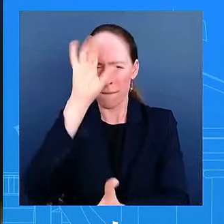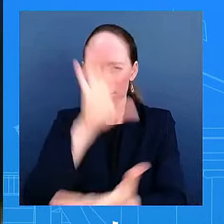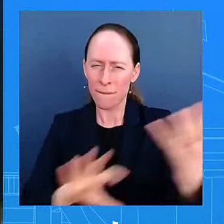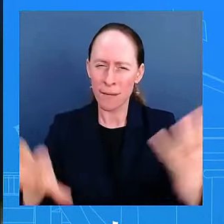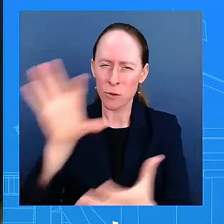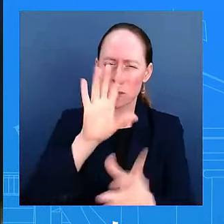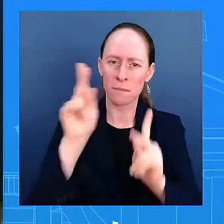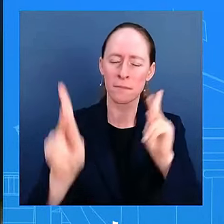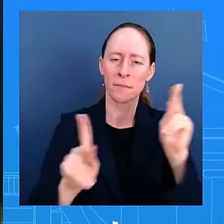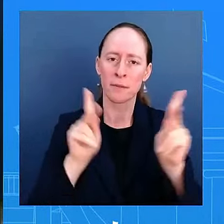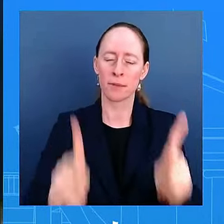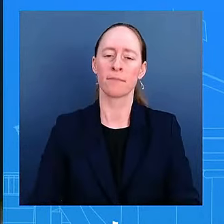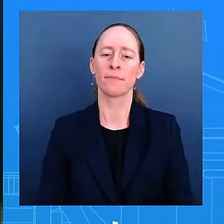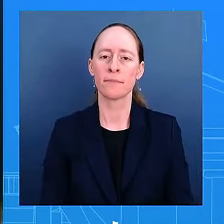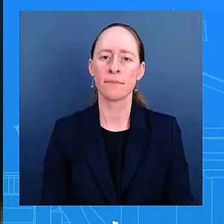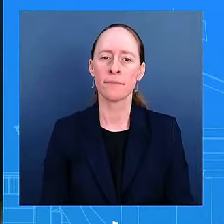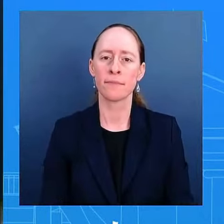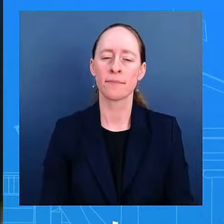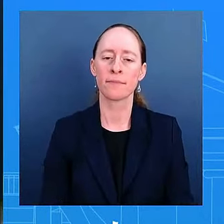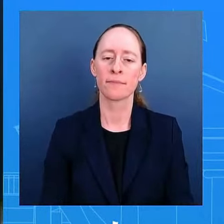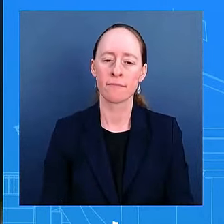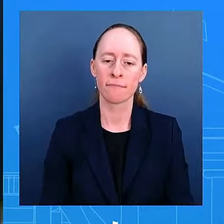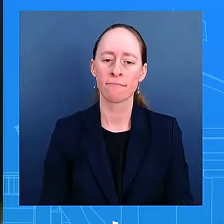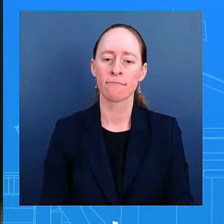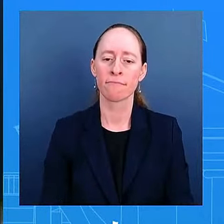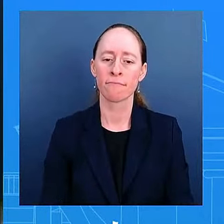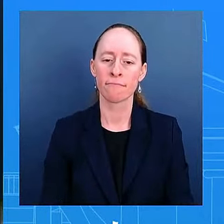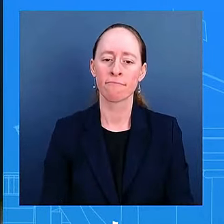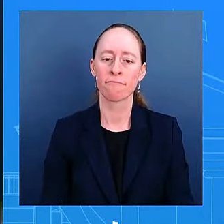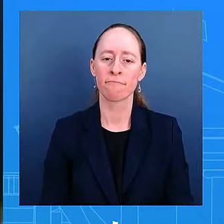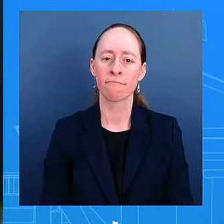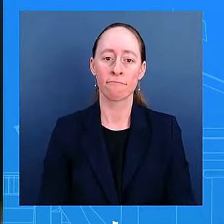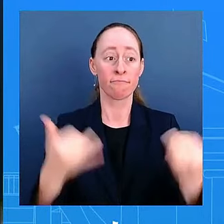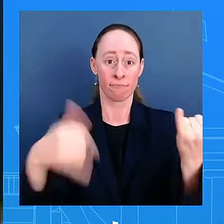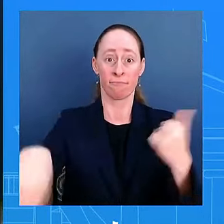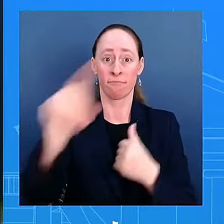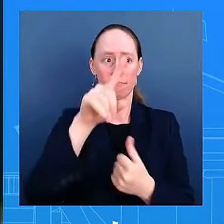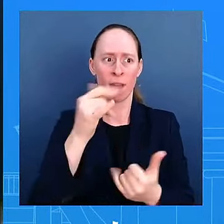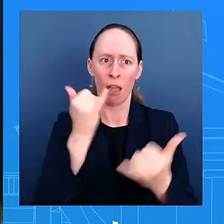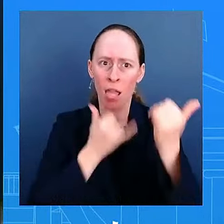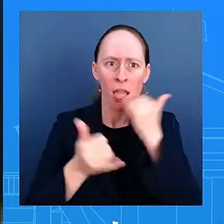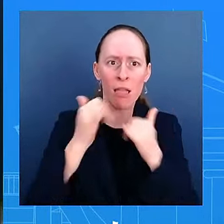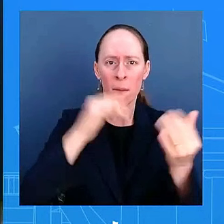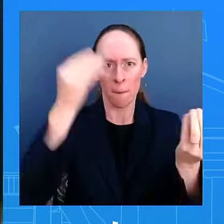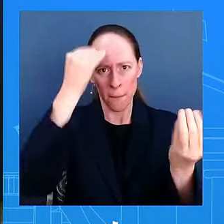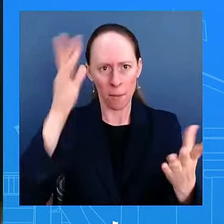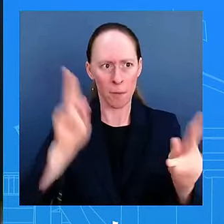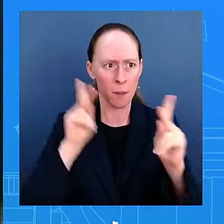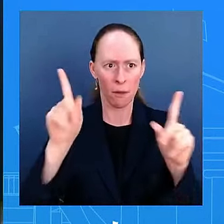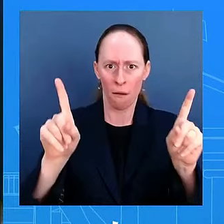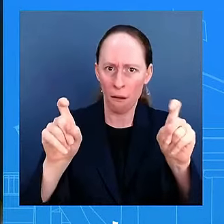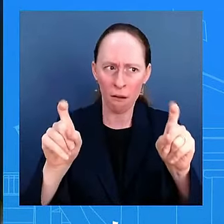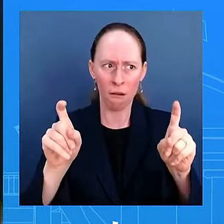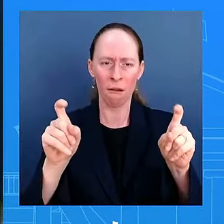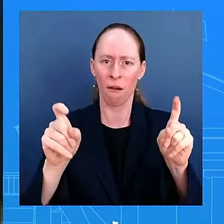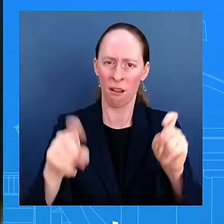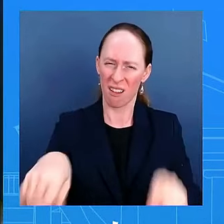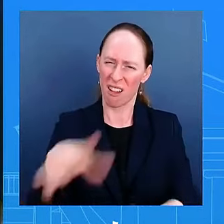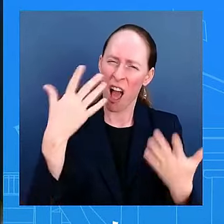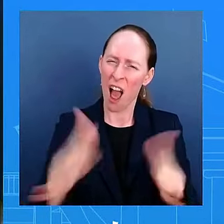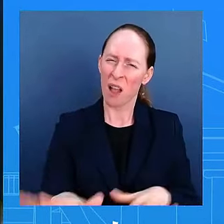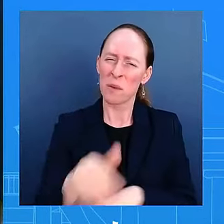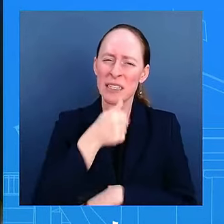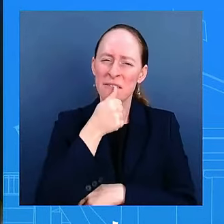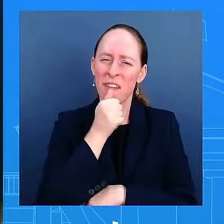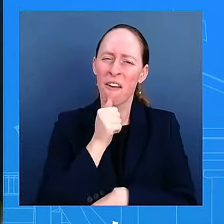certainly put people in harm's way and makes it hard for these brave men and women. You heard the president talk about this yesterday,